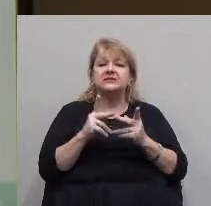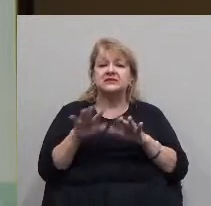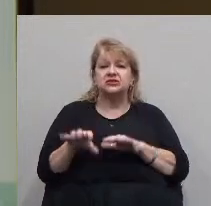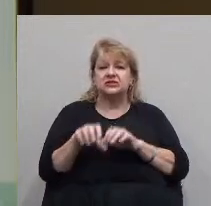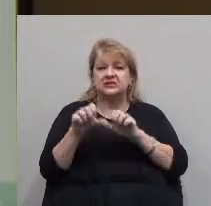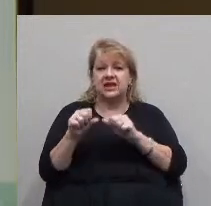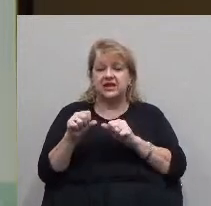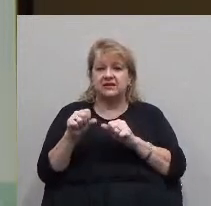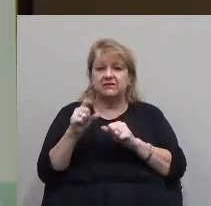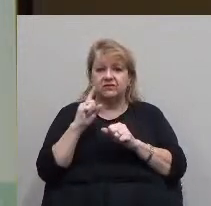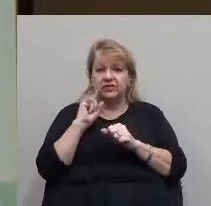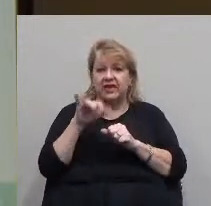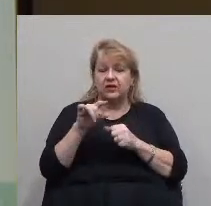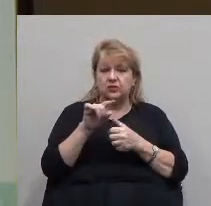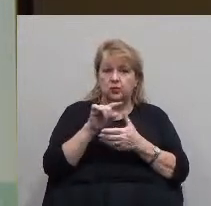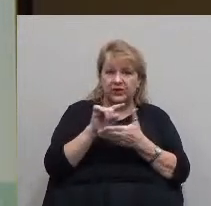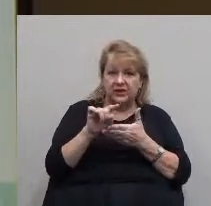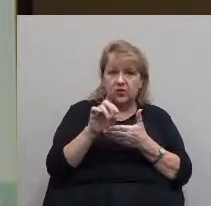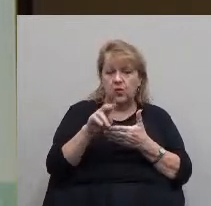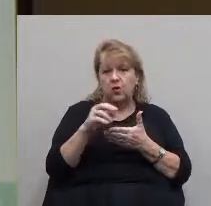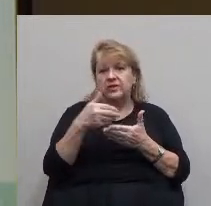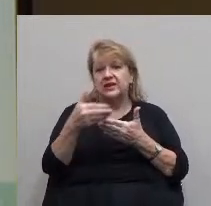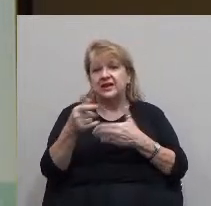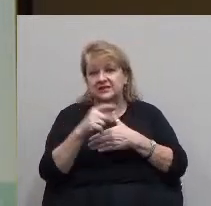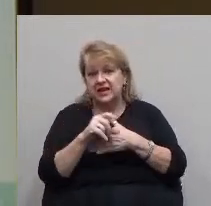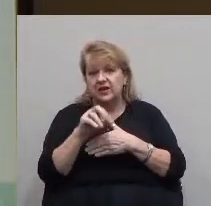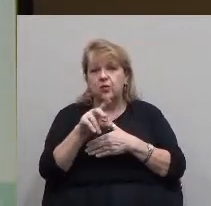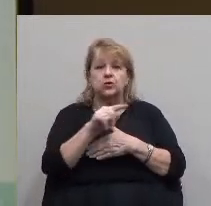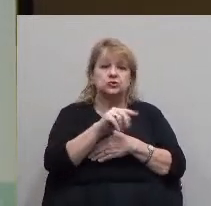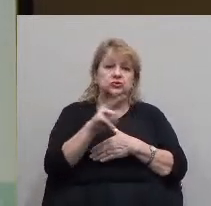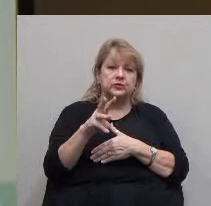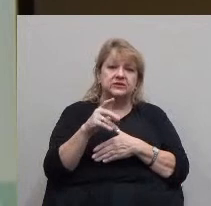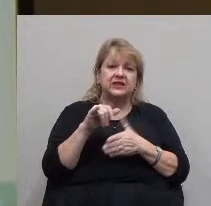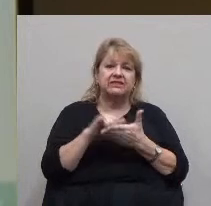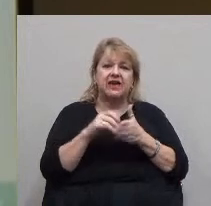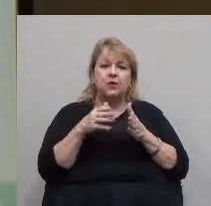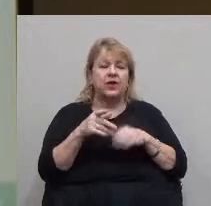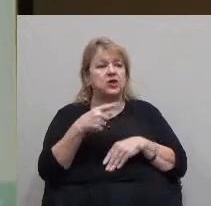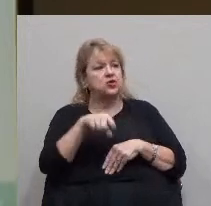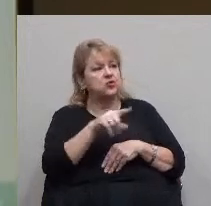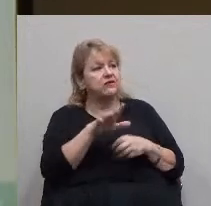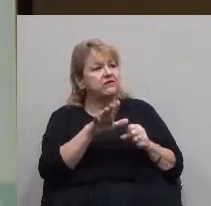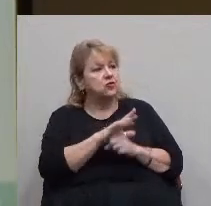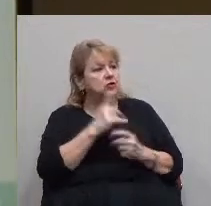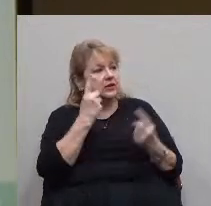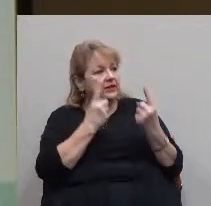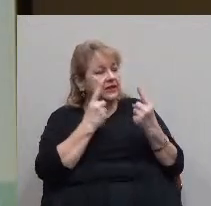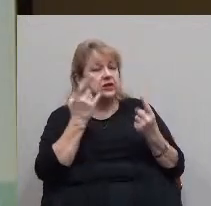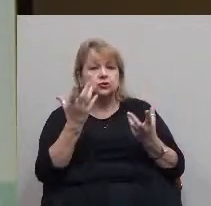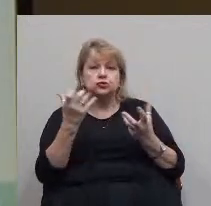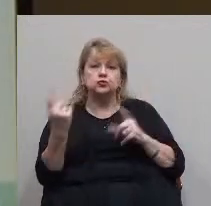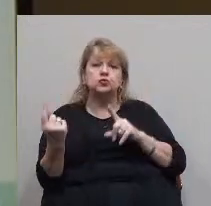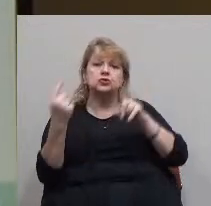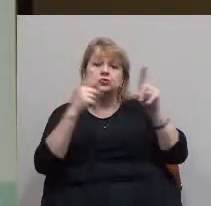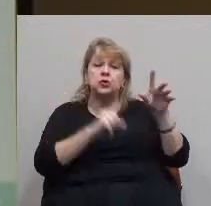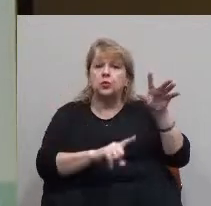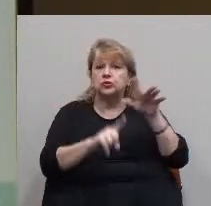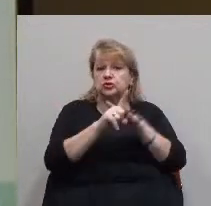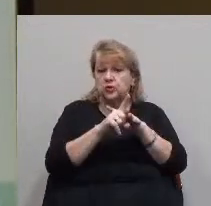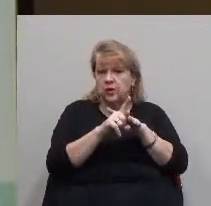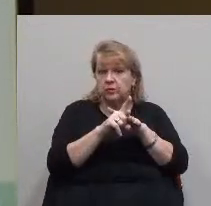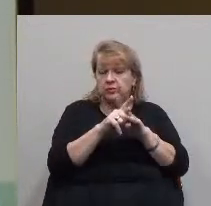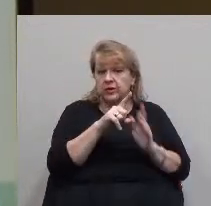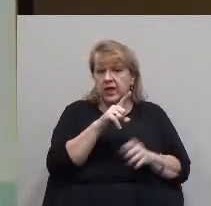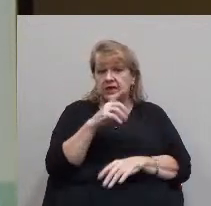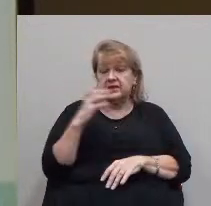the next day, or the Tuesday or Wednesday. That way you have enough time to fully think through if you want to show up at the Capitol to share